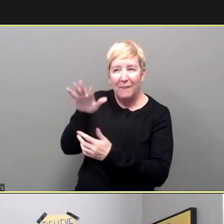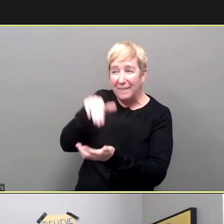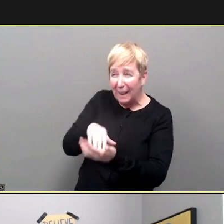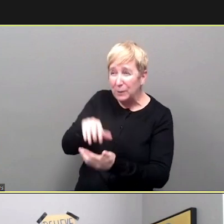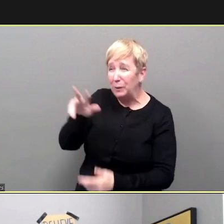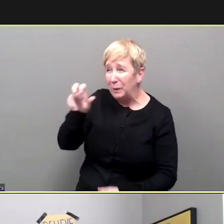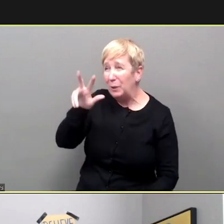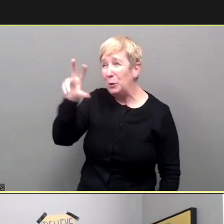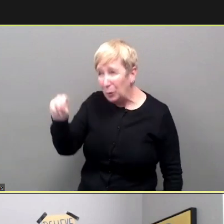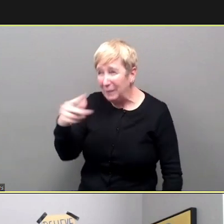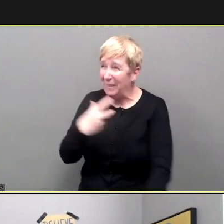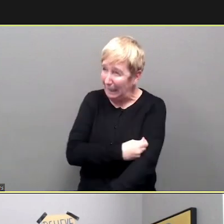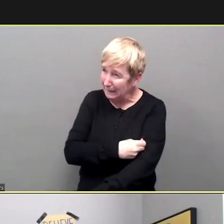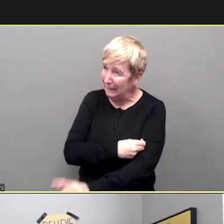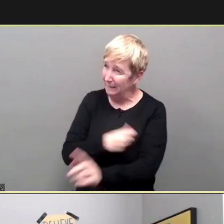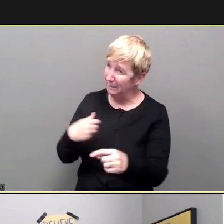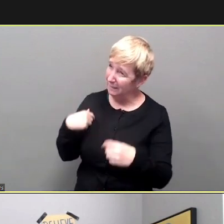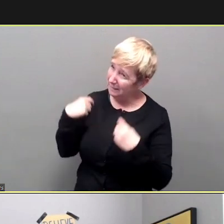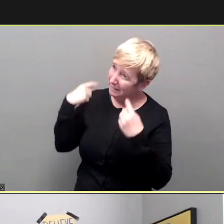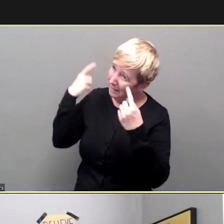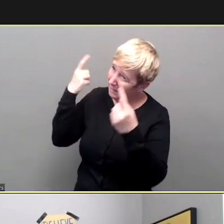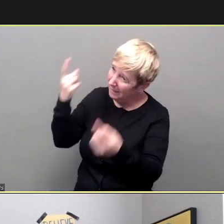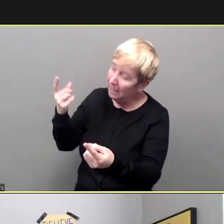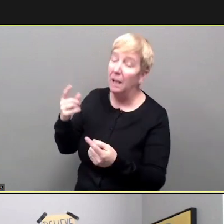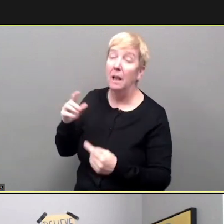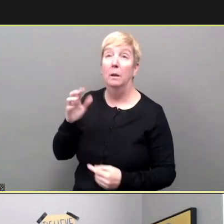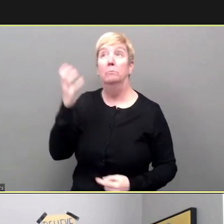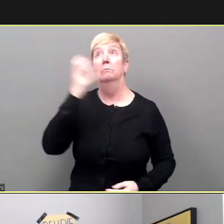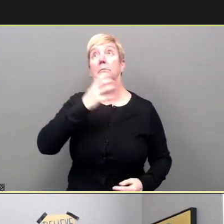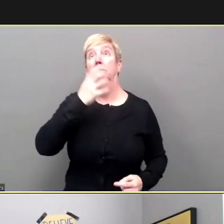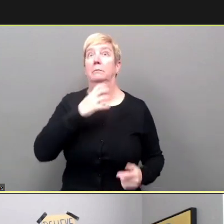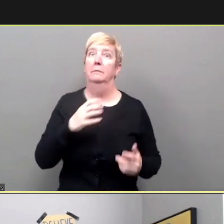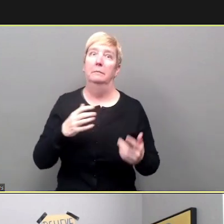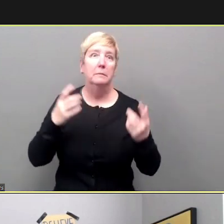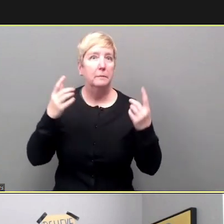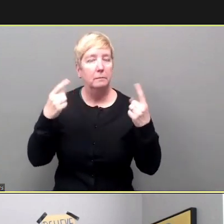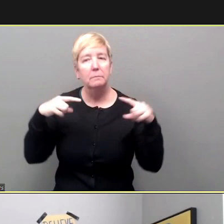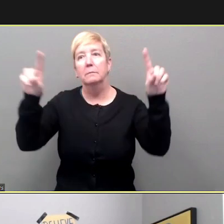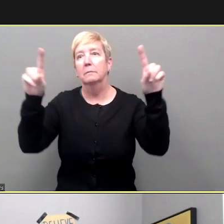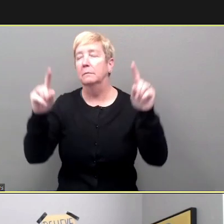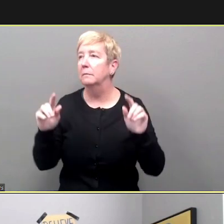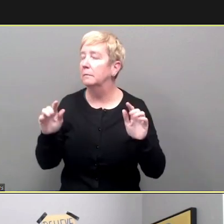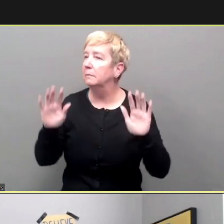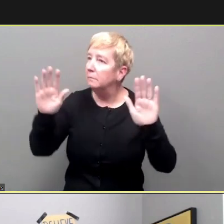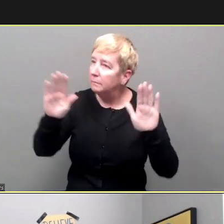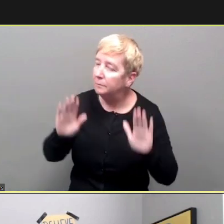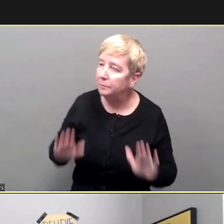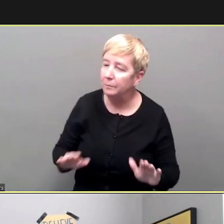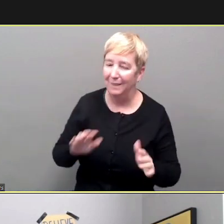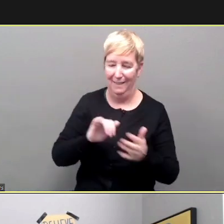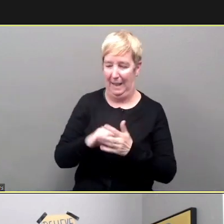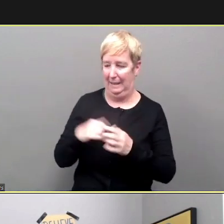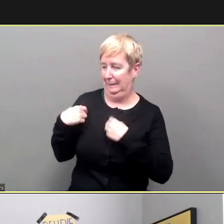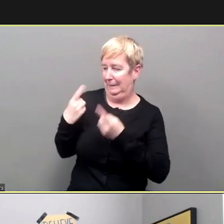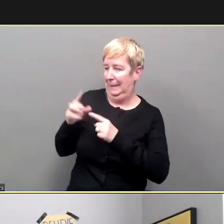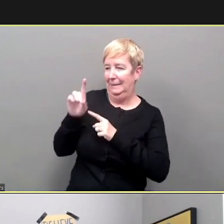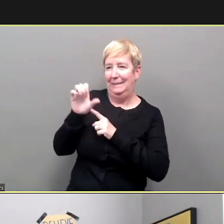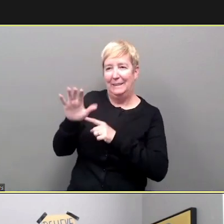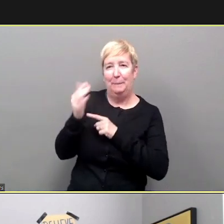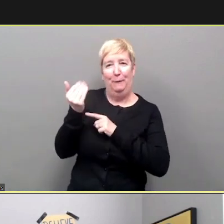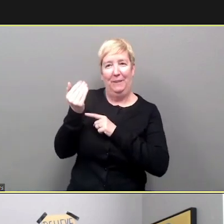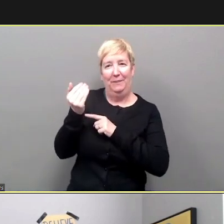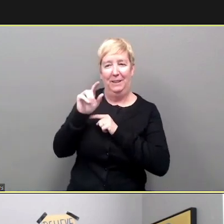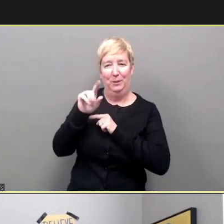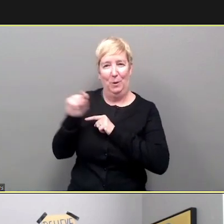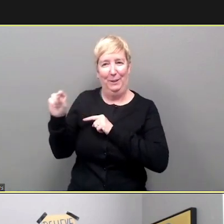3,426,330 vaccines. And that is a huge accomplishment. These are all the doses since December 15th of